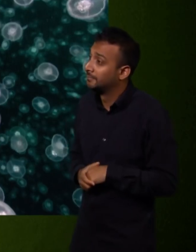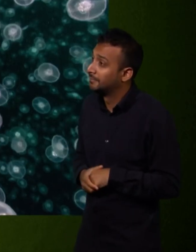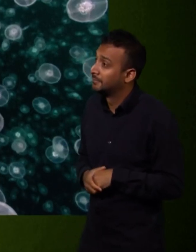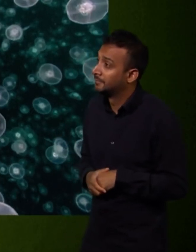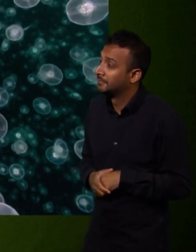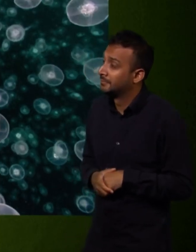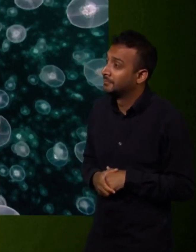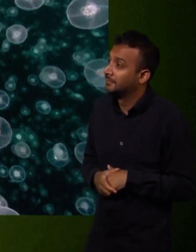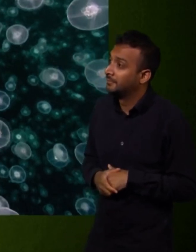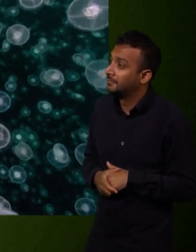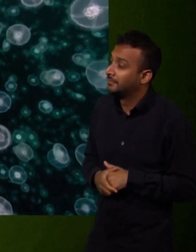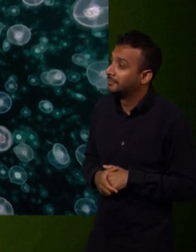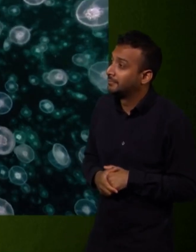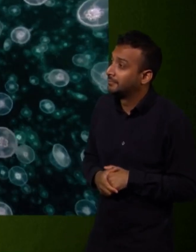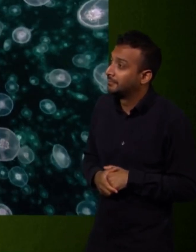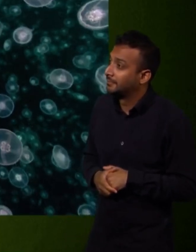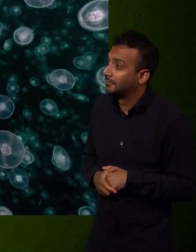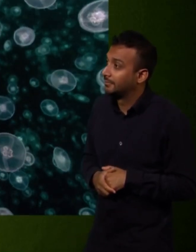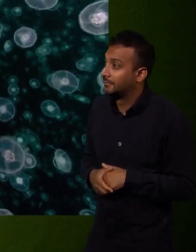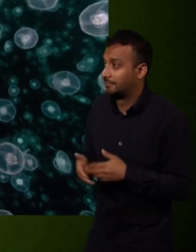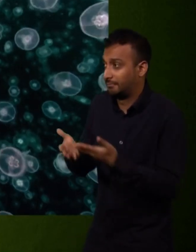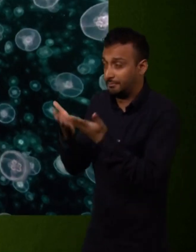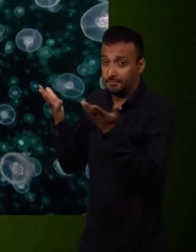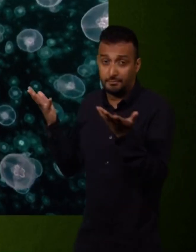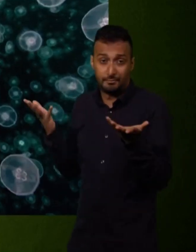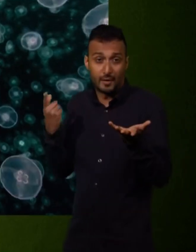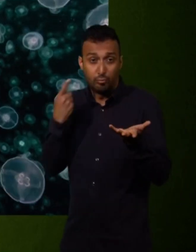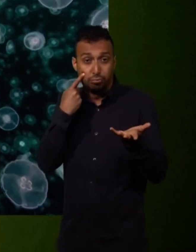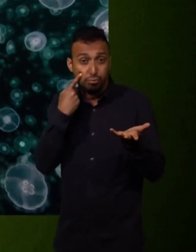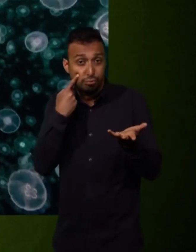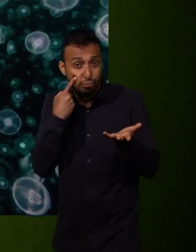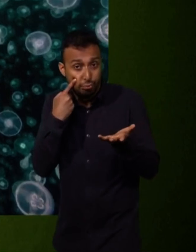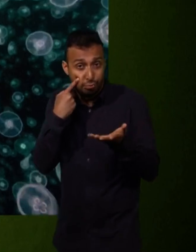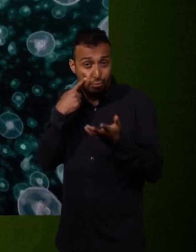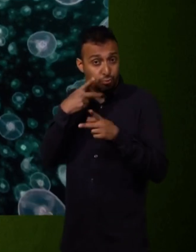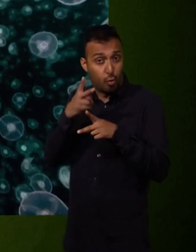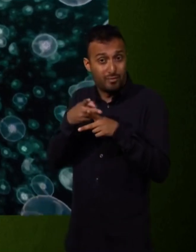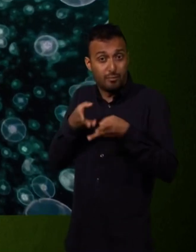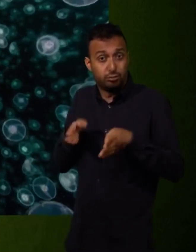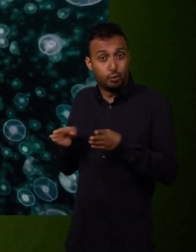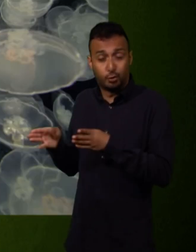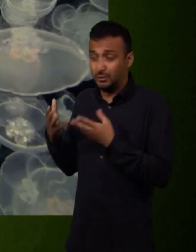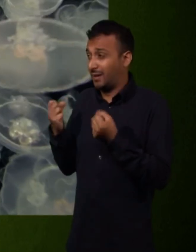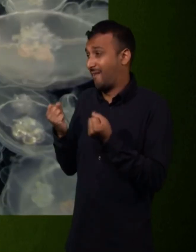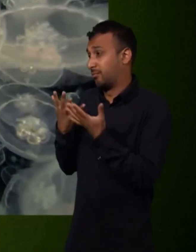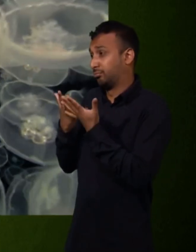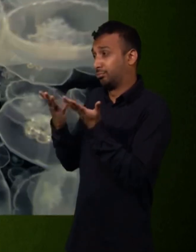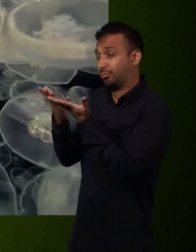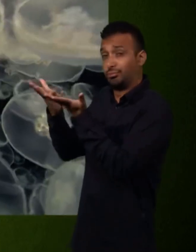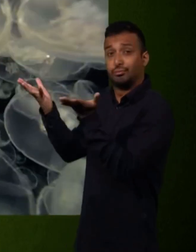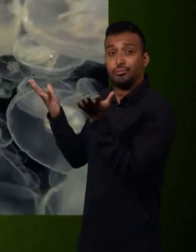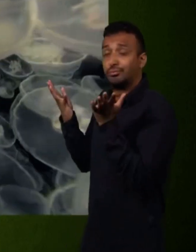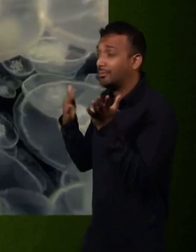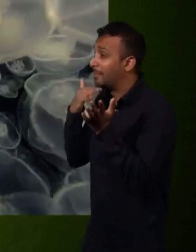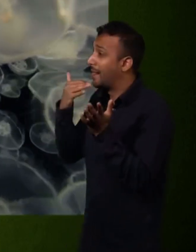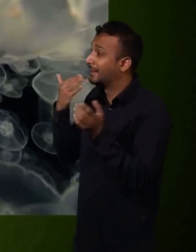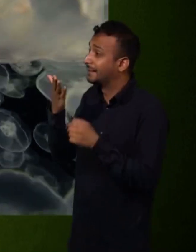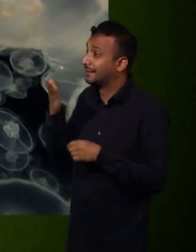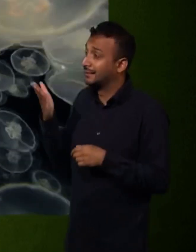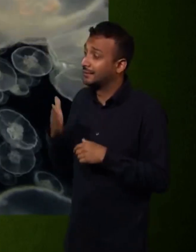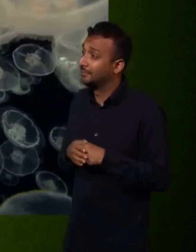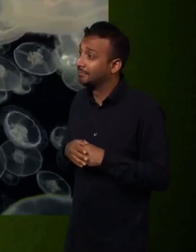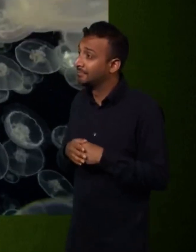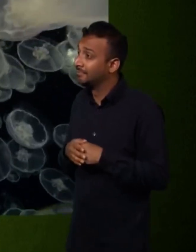It's not difficult to reproduce with so many mates nearby, and once the eggs have been fertilized, the larvae will sink to the